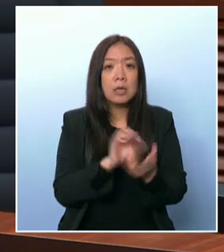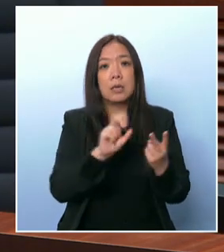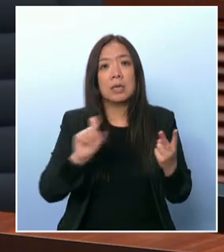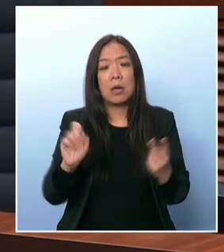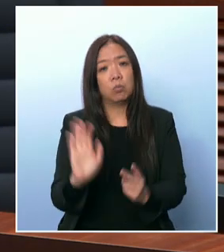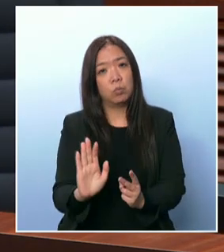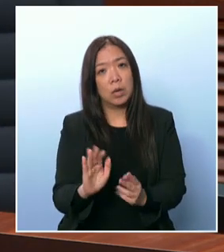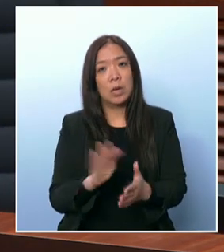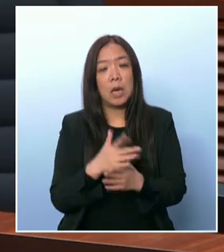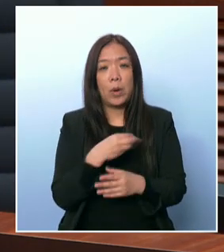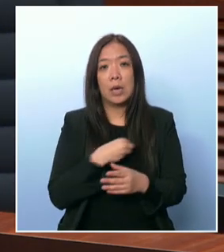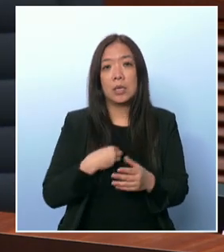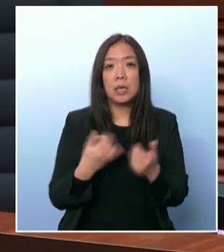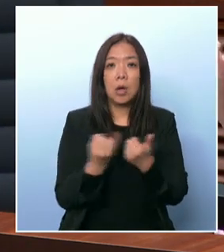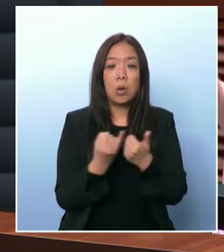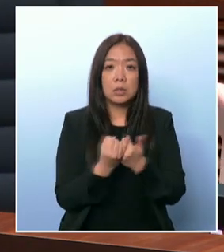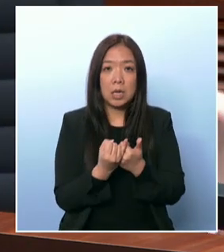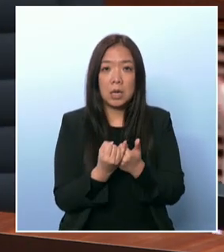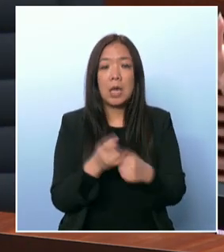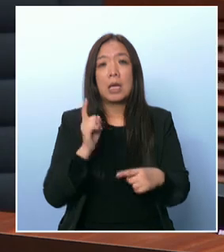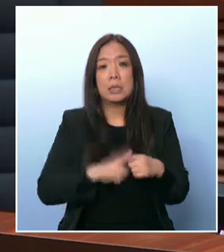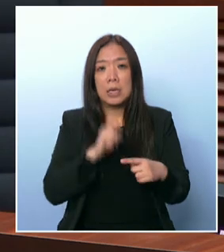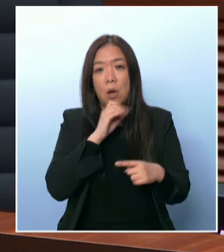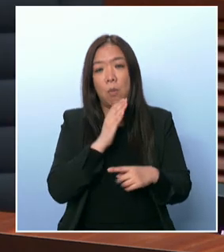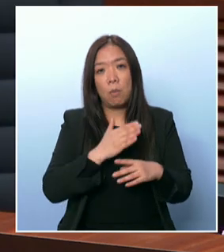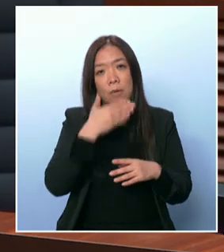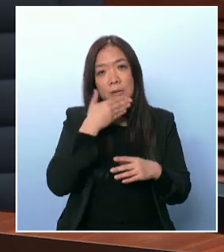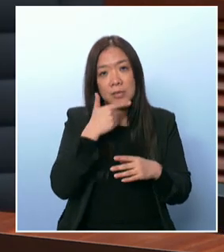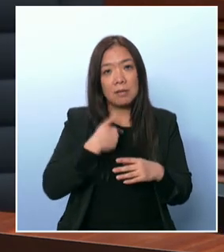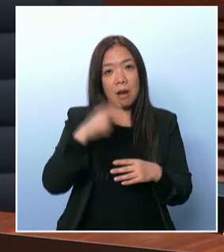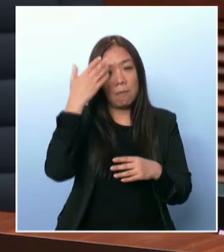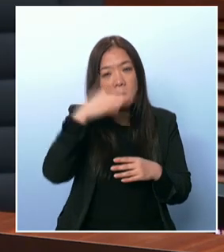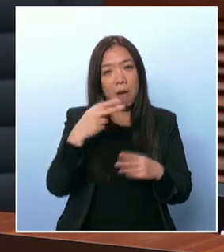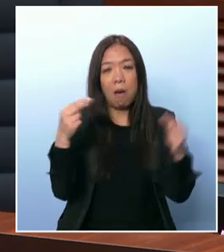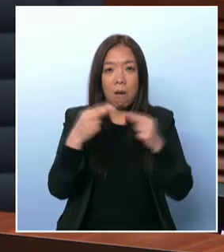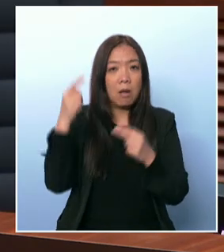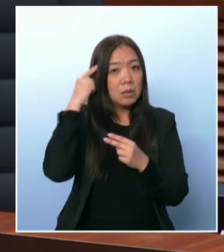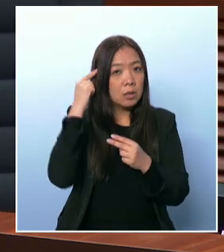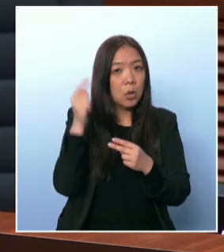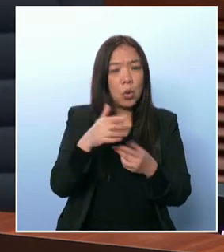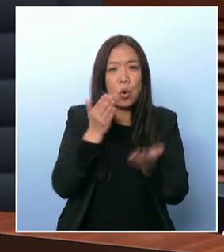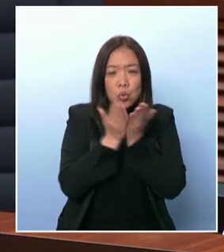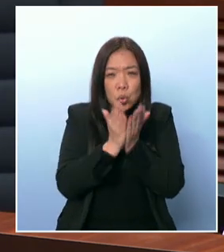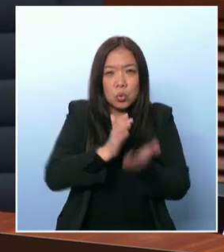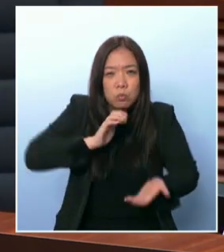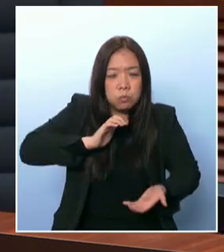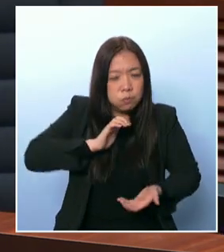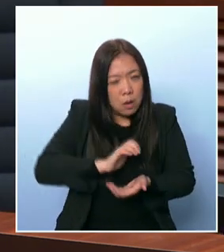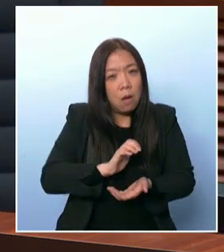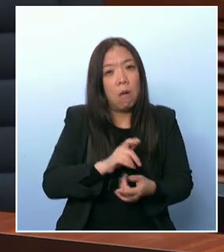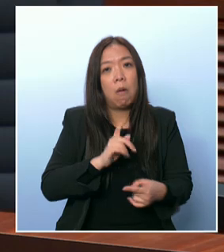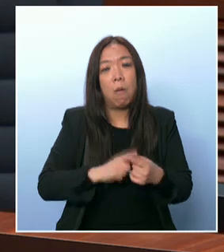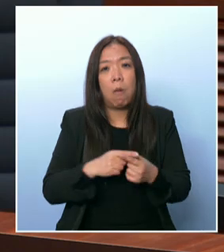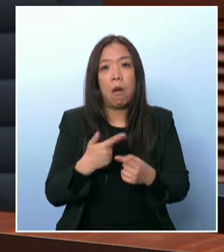student study room and multipurpose room for the medical students, so that they don't have to wait until